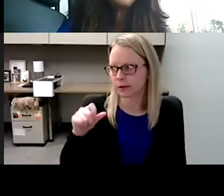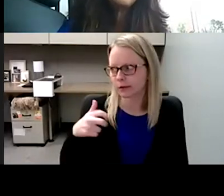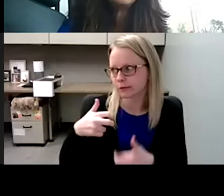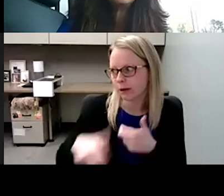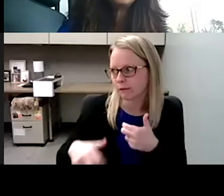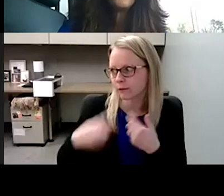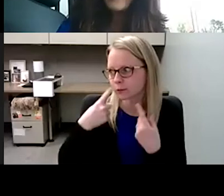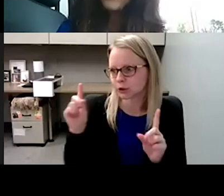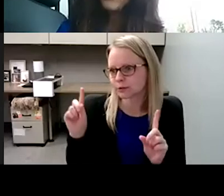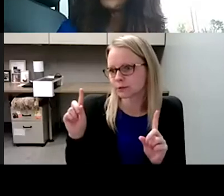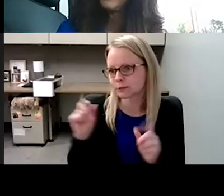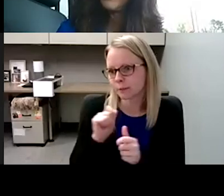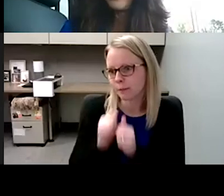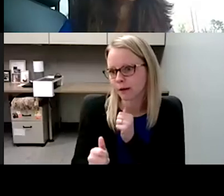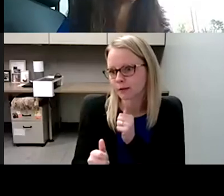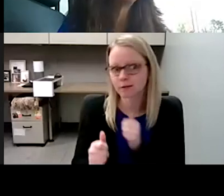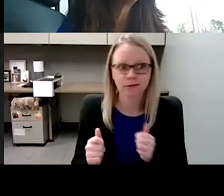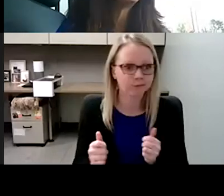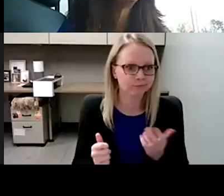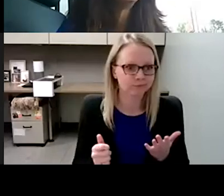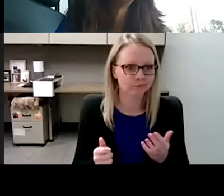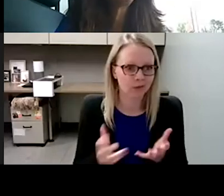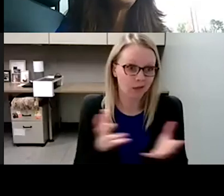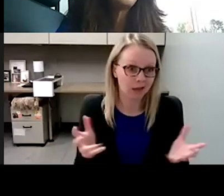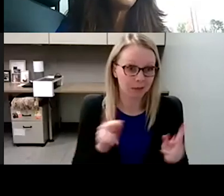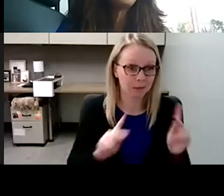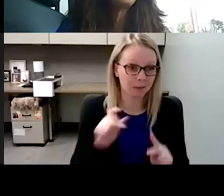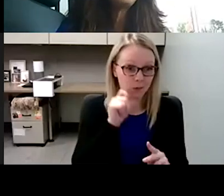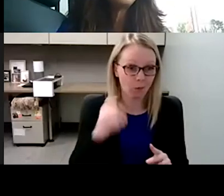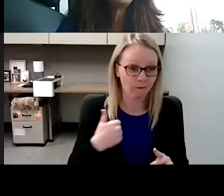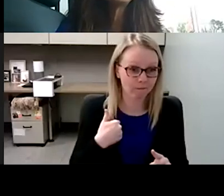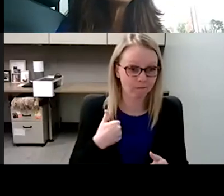people don't have it. And I know that the CPA